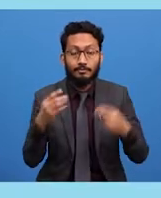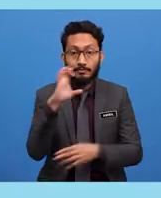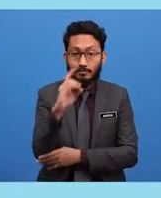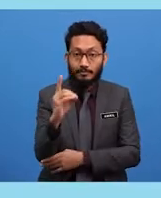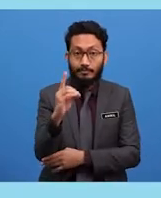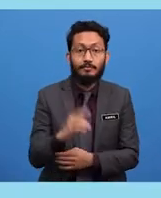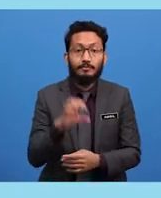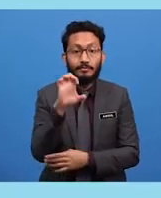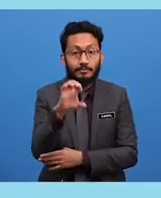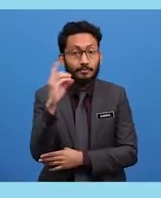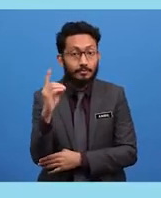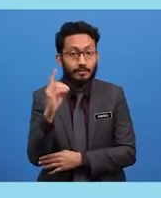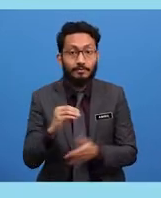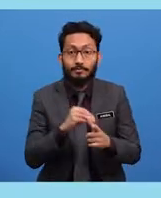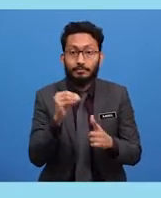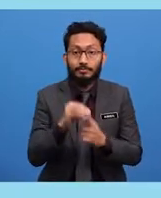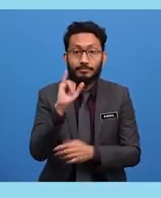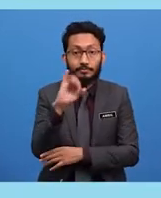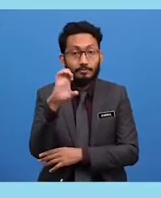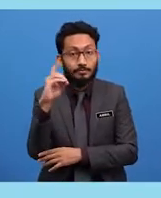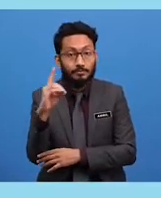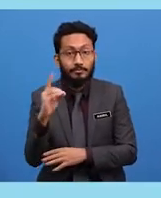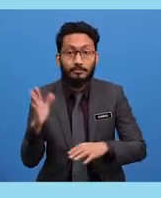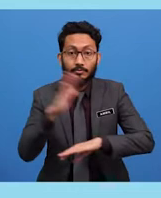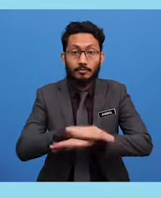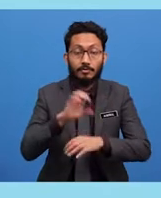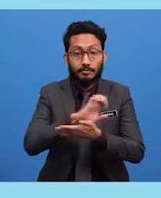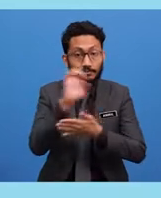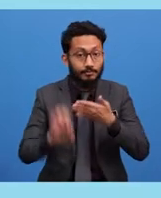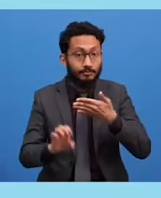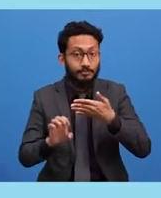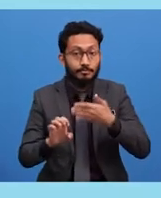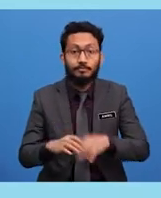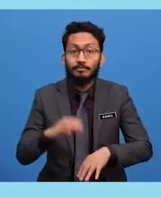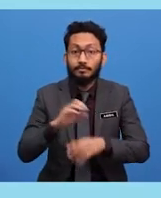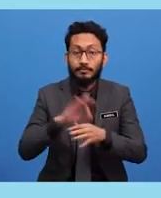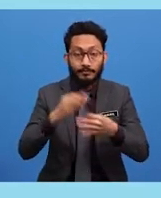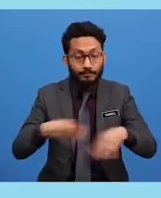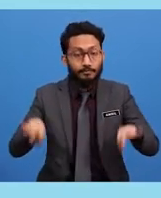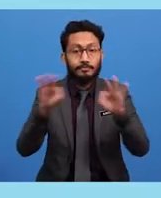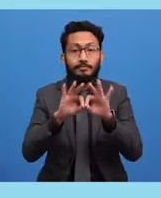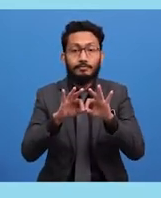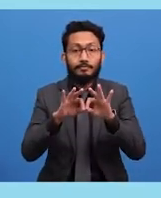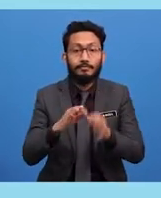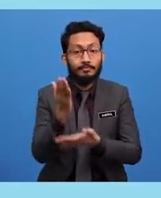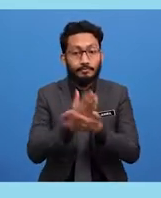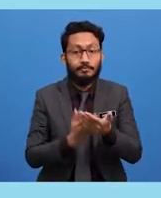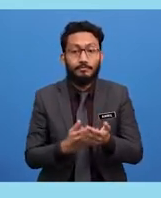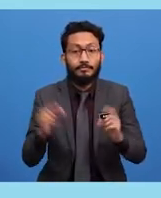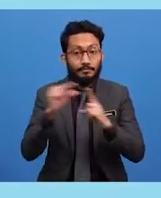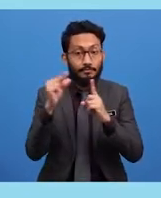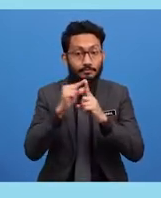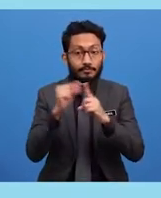of D, ED, or IED at the end of it. More